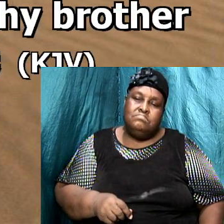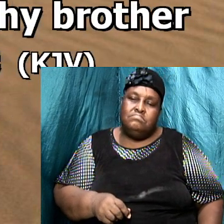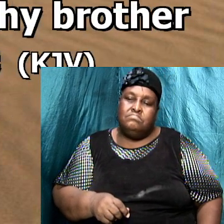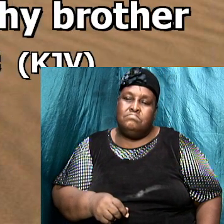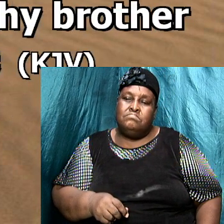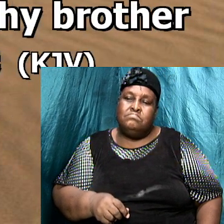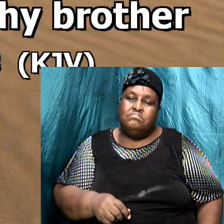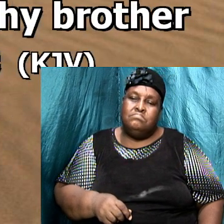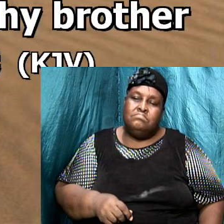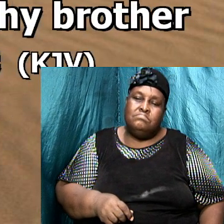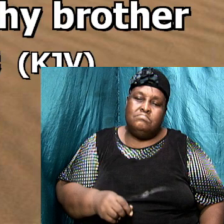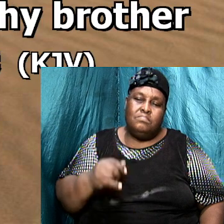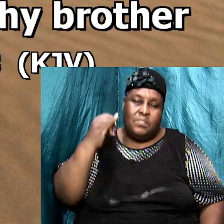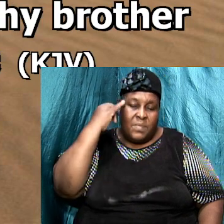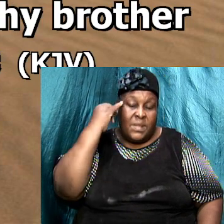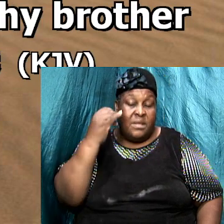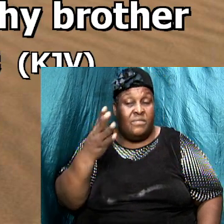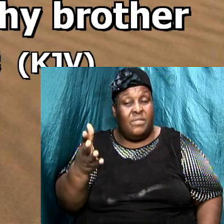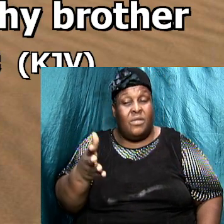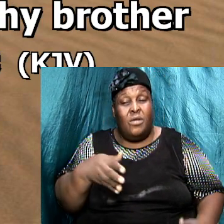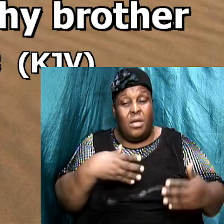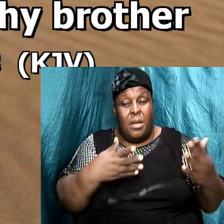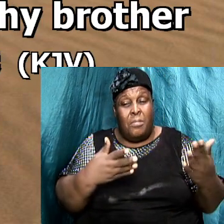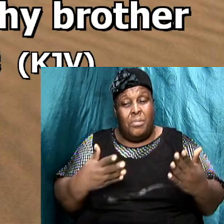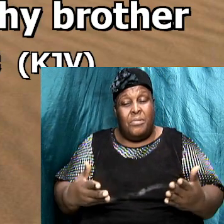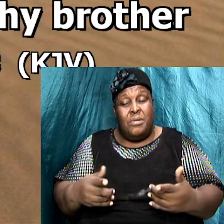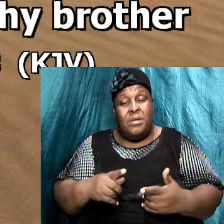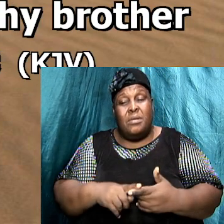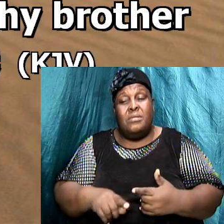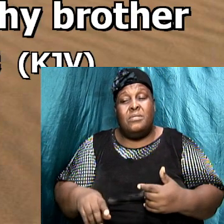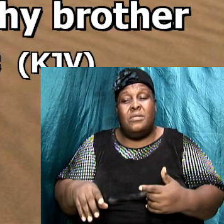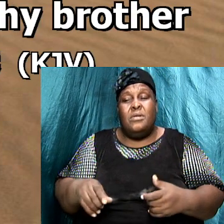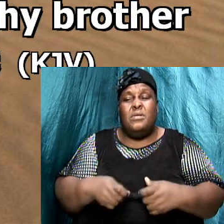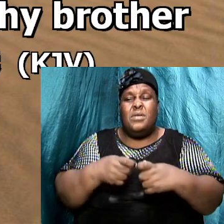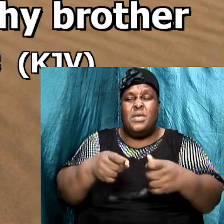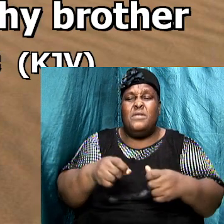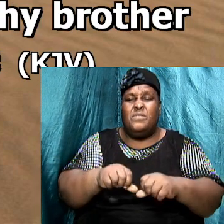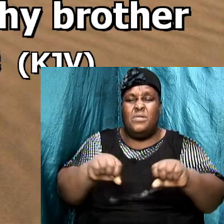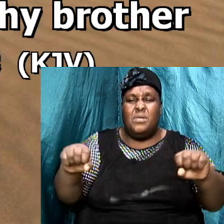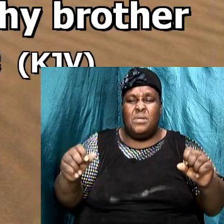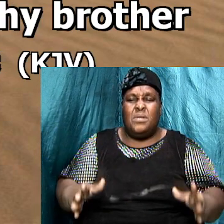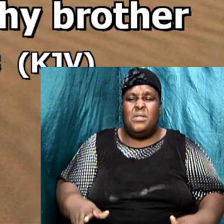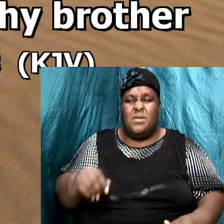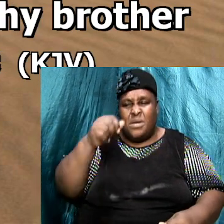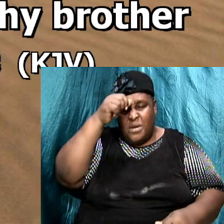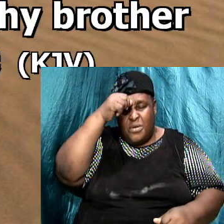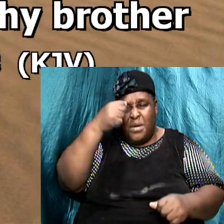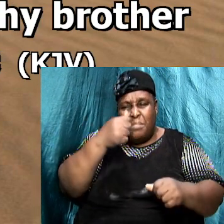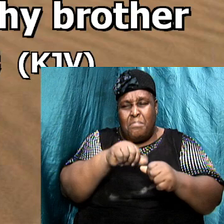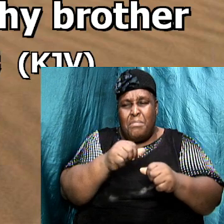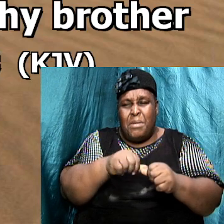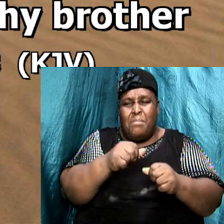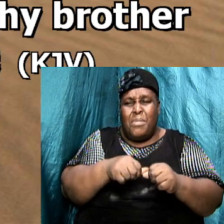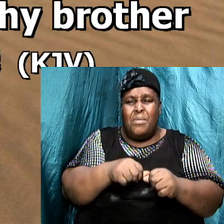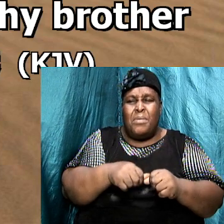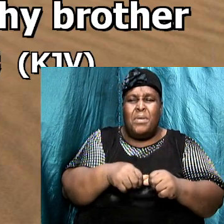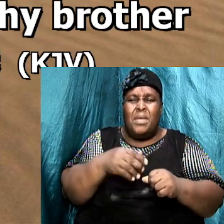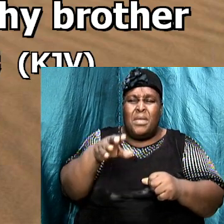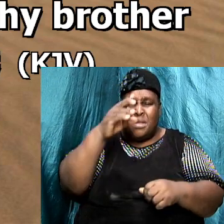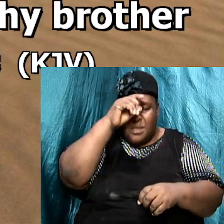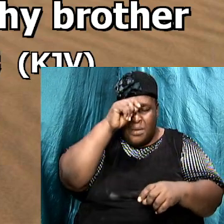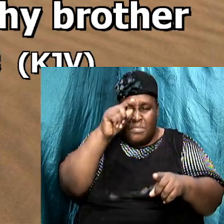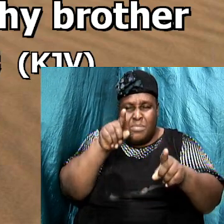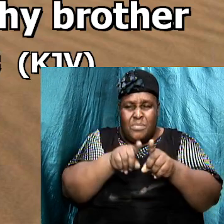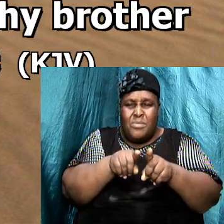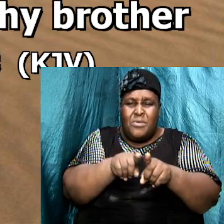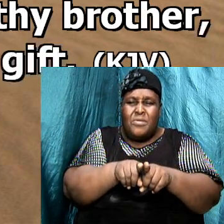if thou bring thy gift to the altar, and thee rememberest that thy brother hath aught against